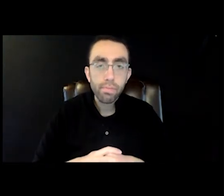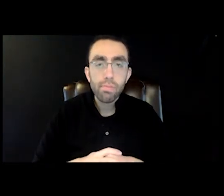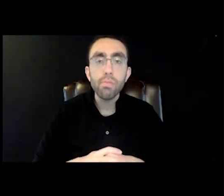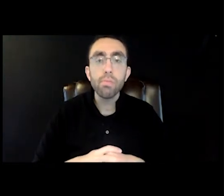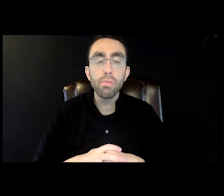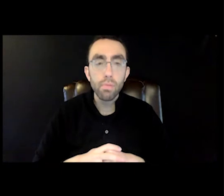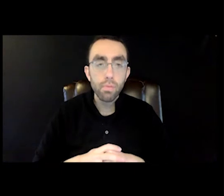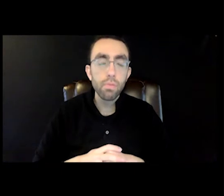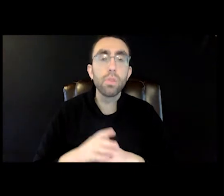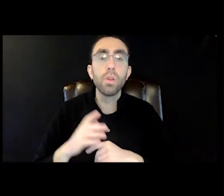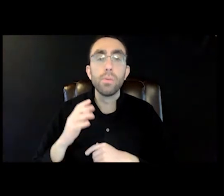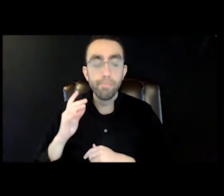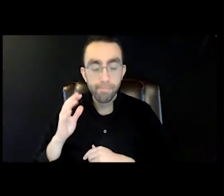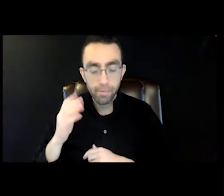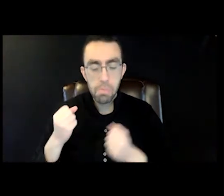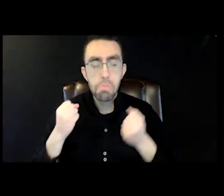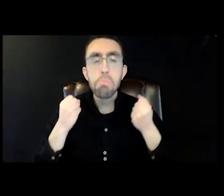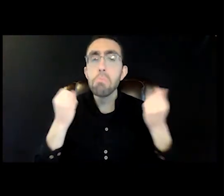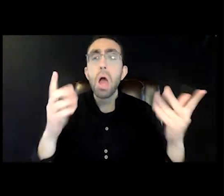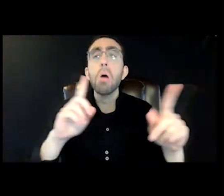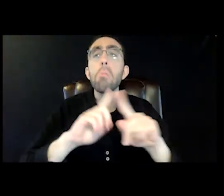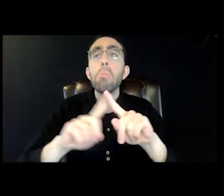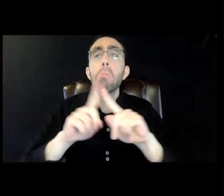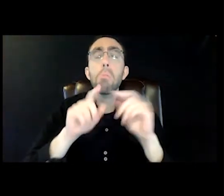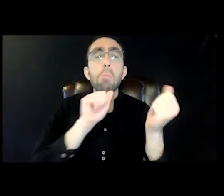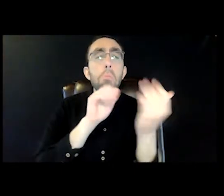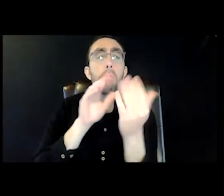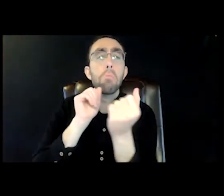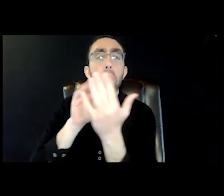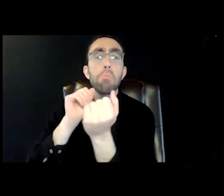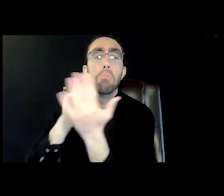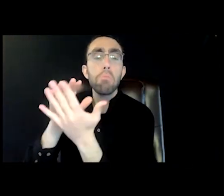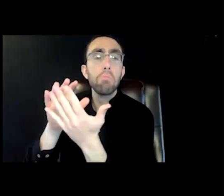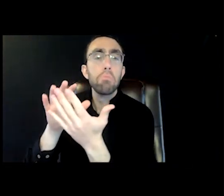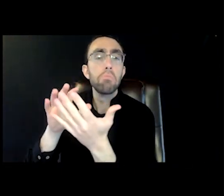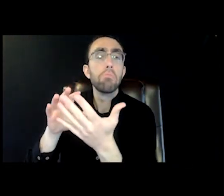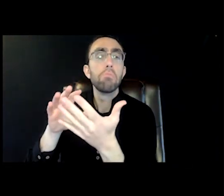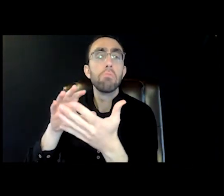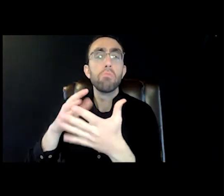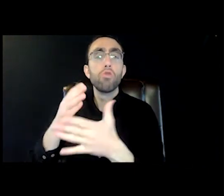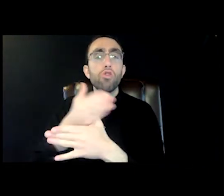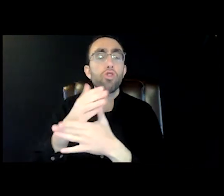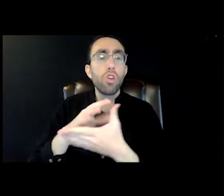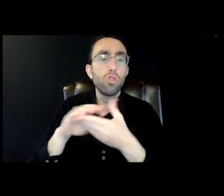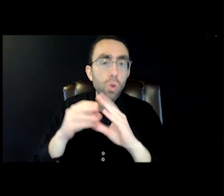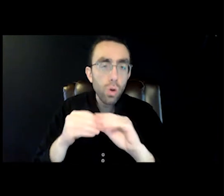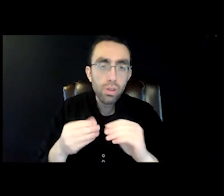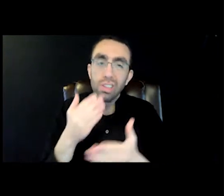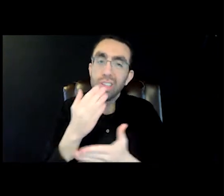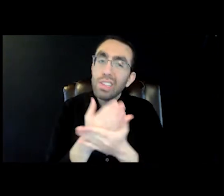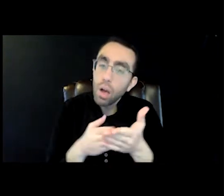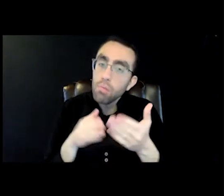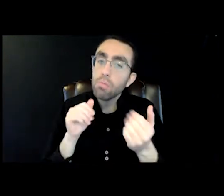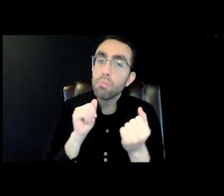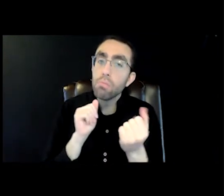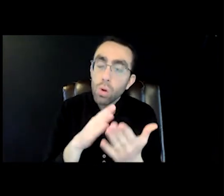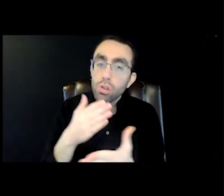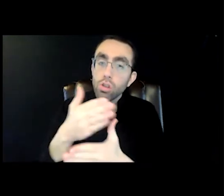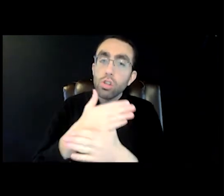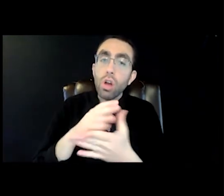ways to share stories. And there's a lot of harmful ways to share stories. And so